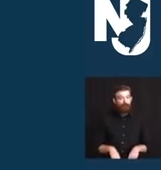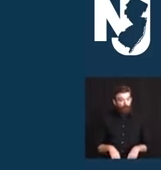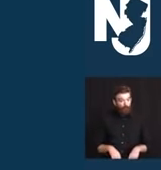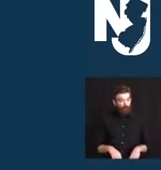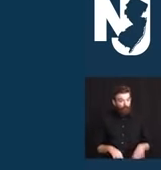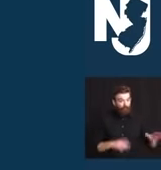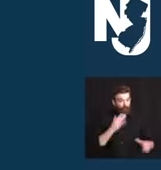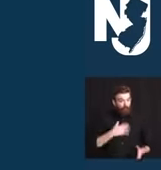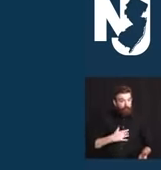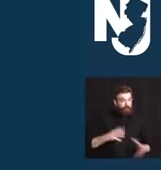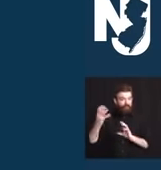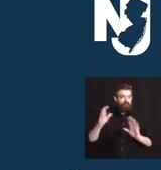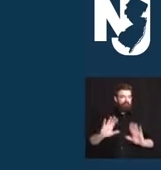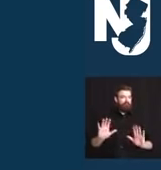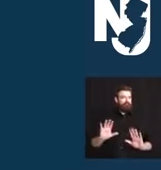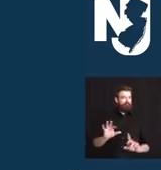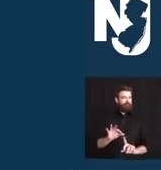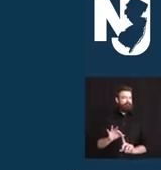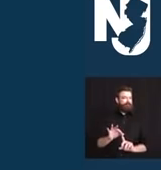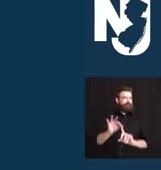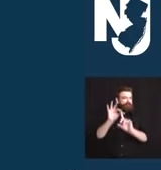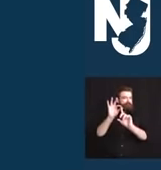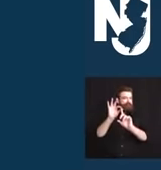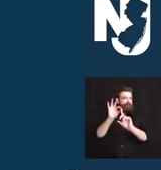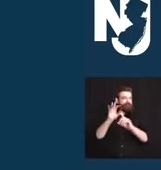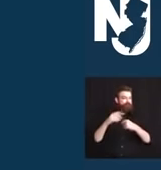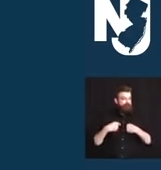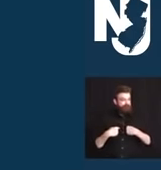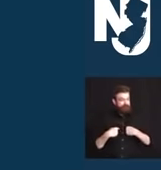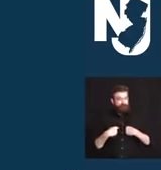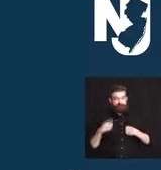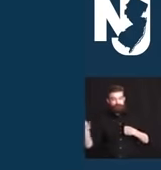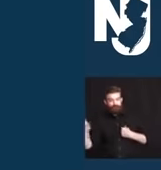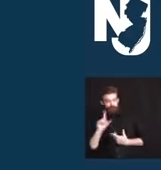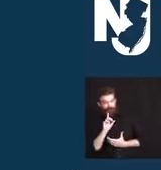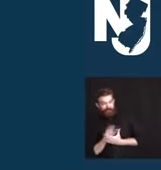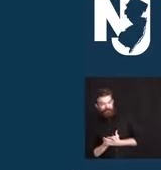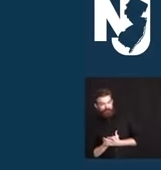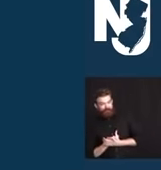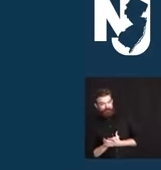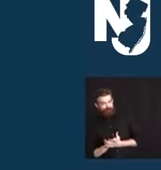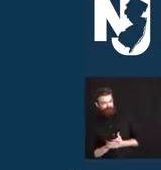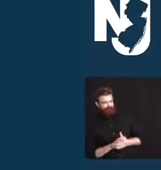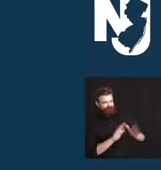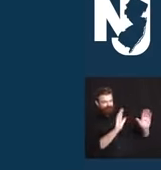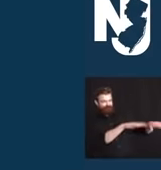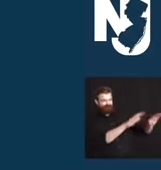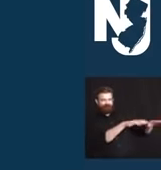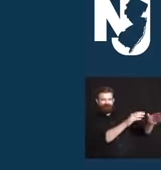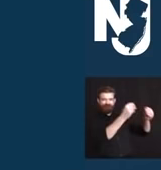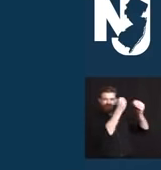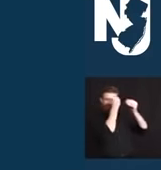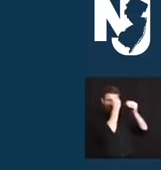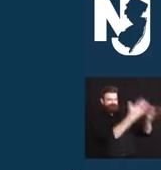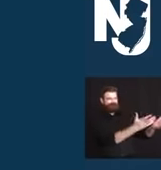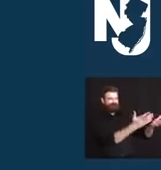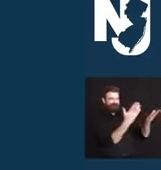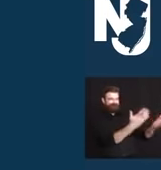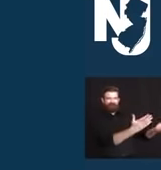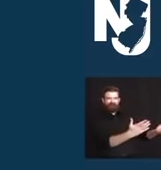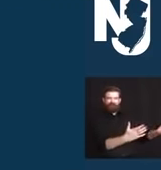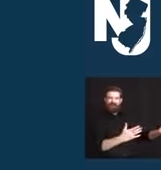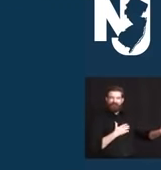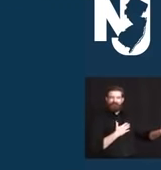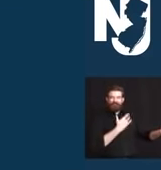from the First Lady and me, and all of us here, we wish you nothing but the happiest of birthdays and many, many more. Thank you for being a